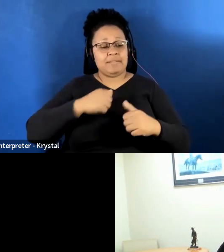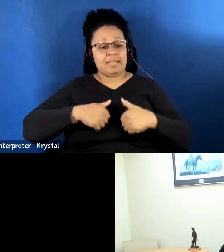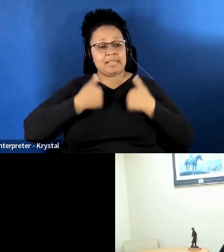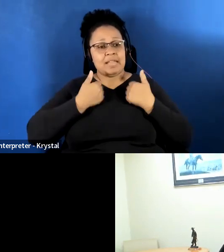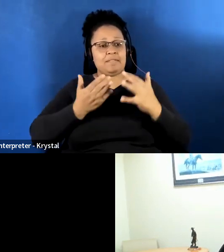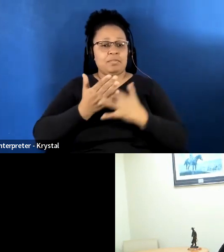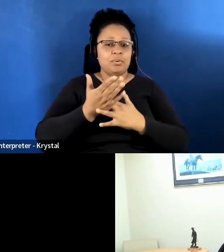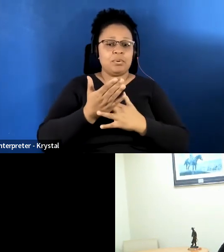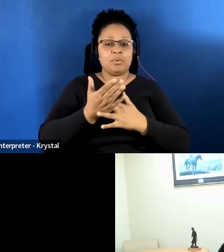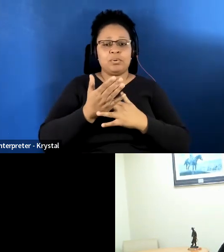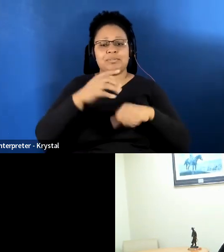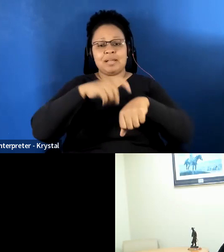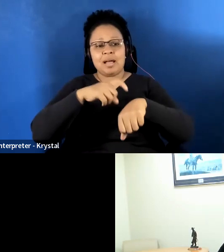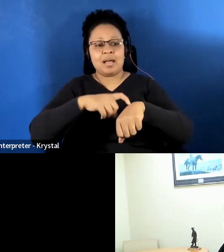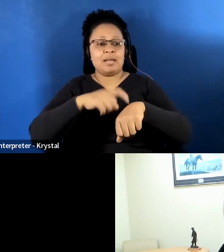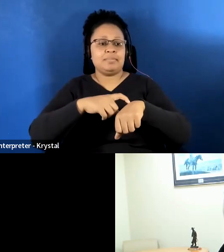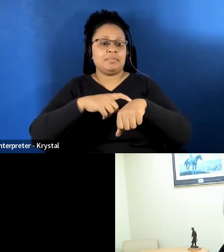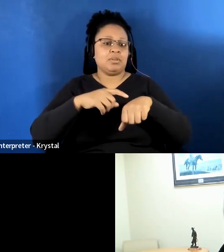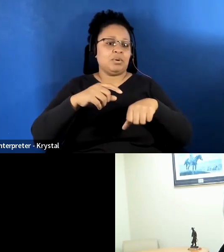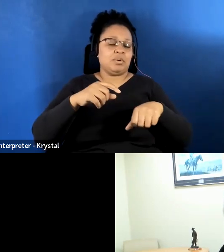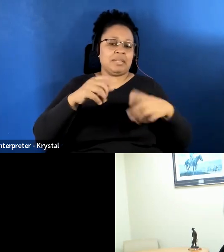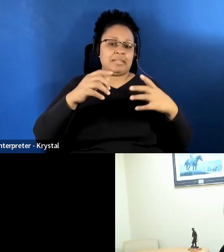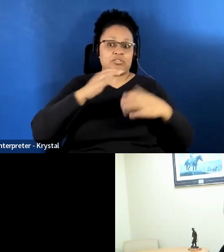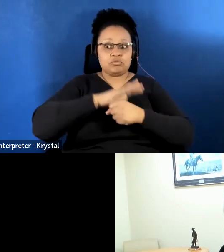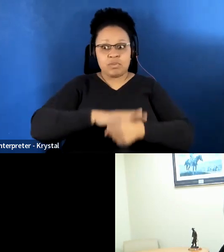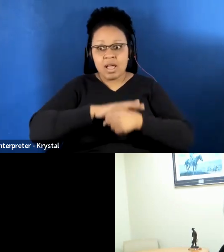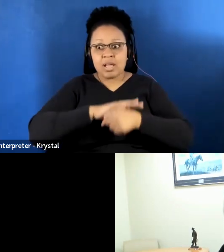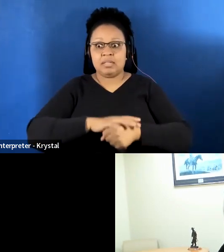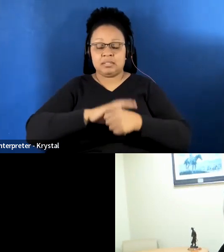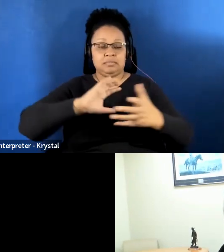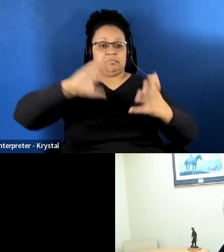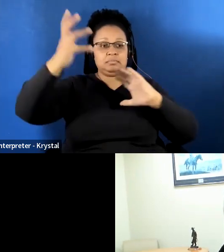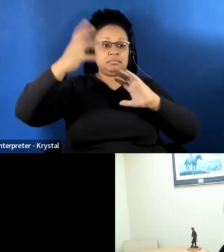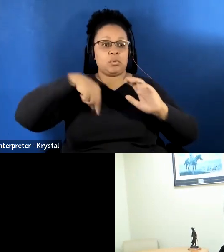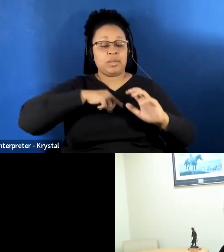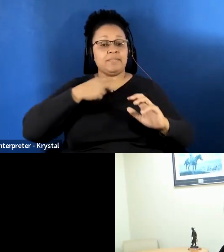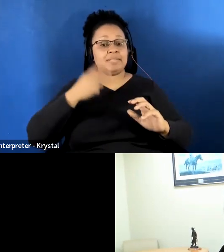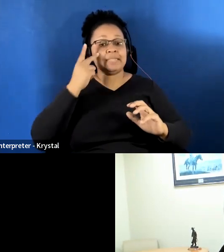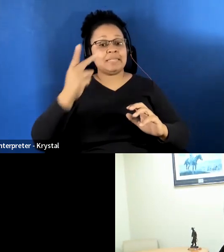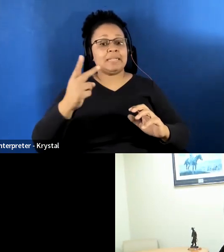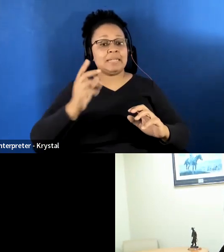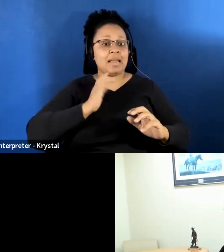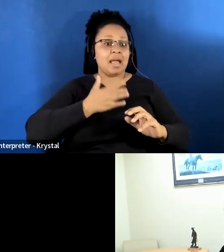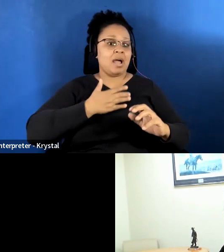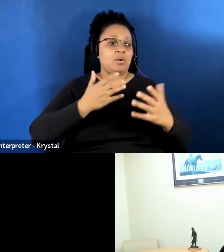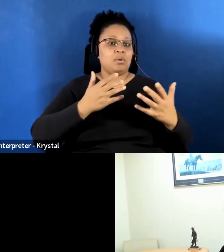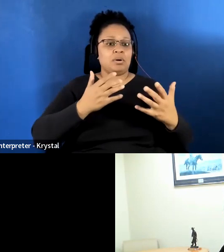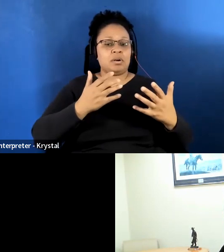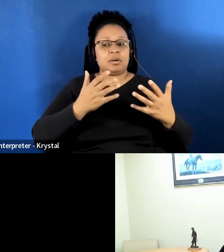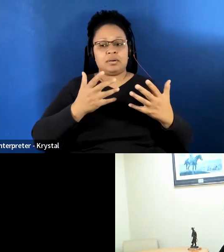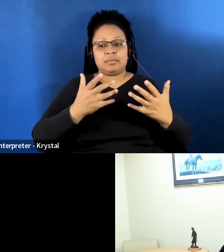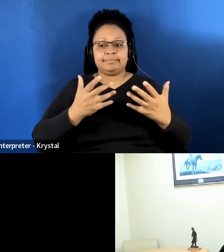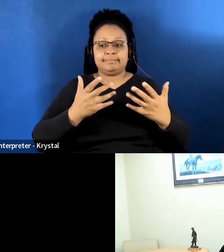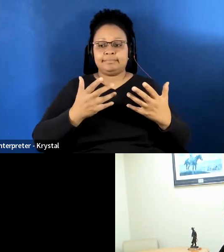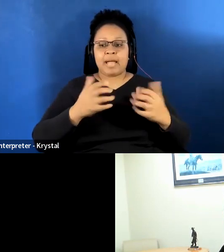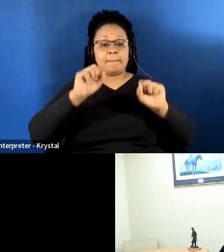these unprecedented times of crisis and stress, we've witnessed our collective ability to not only adapt to new ways